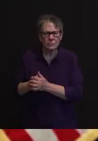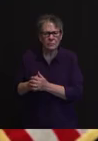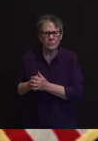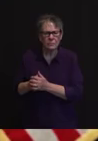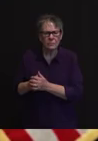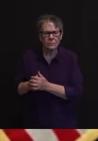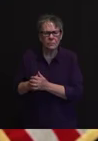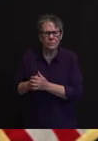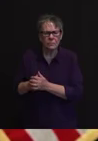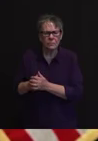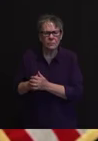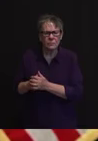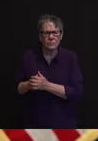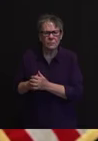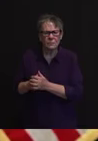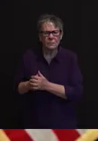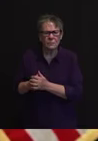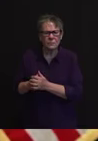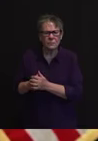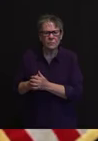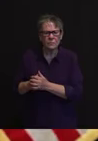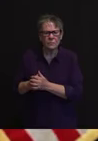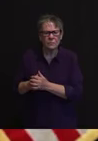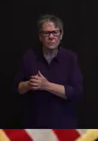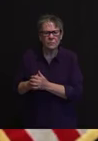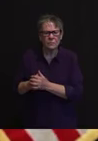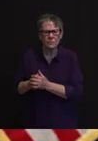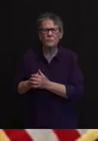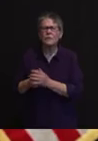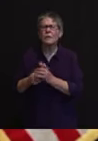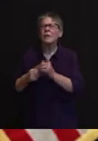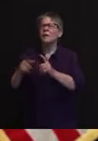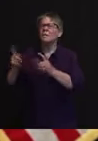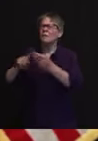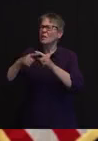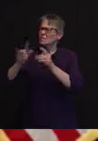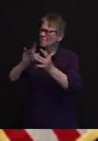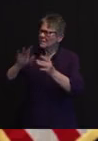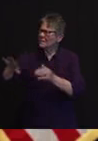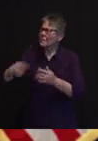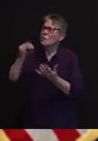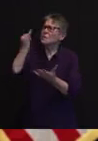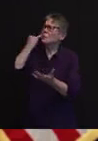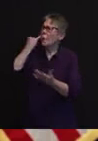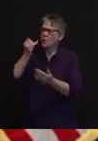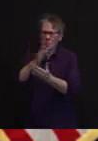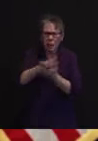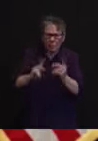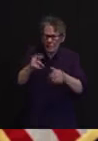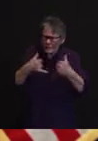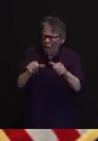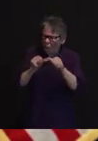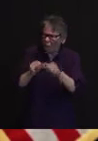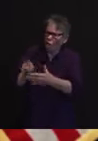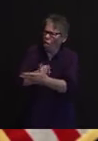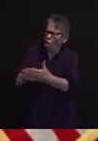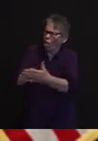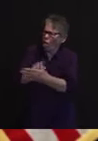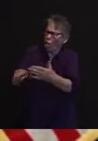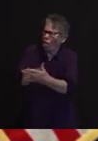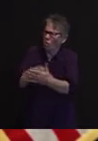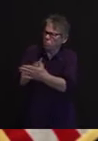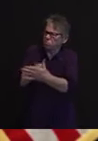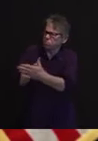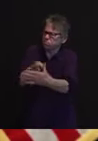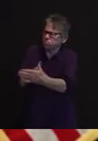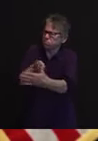allow that to happen. Ed, or Judy, positivity going up a couple of points.